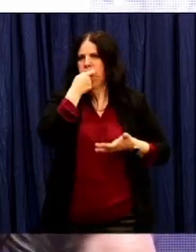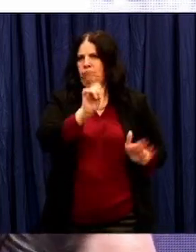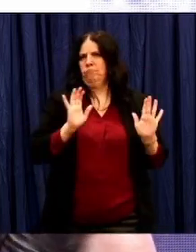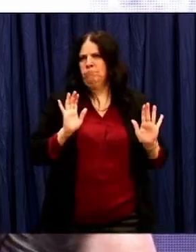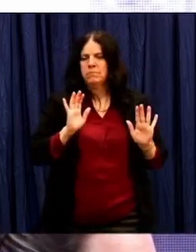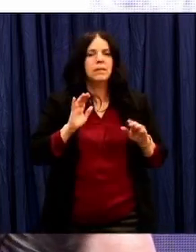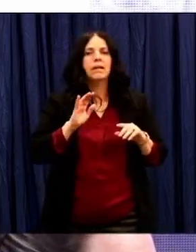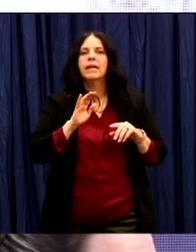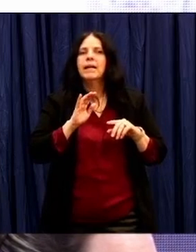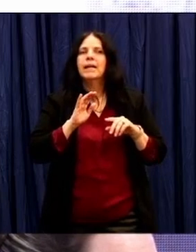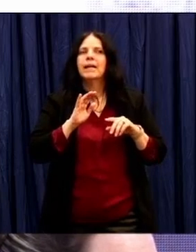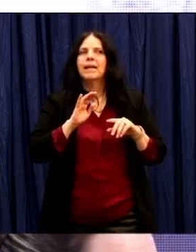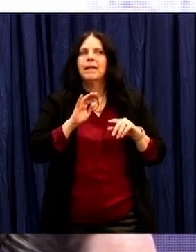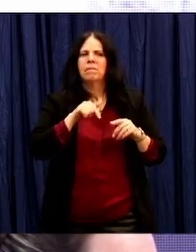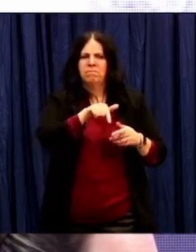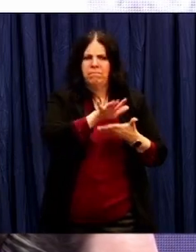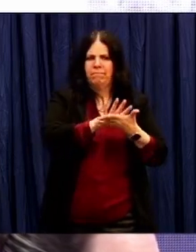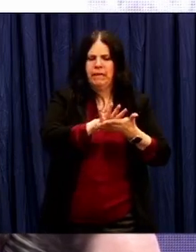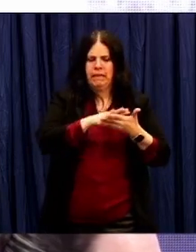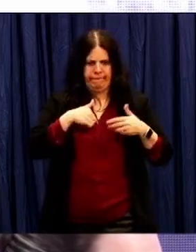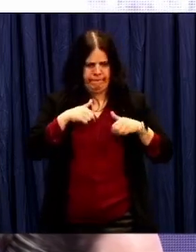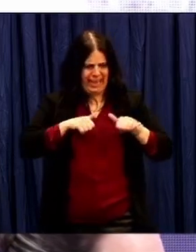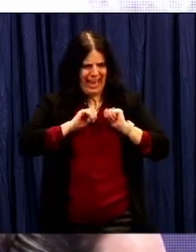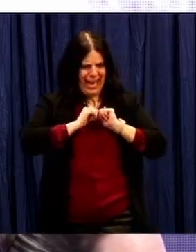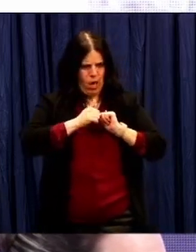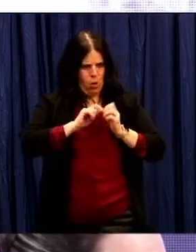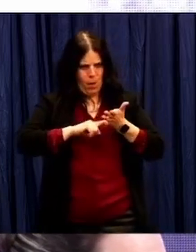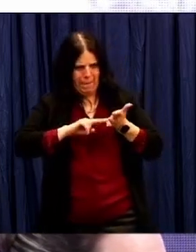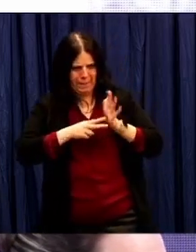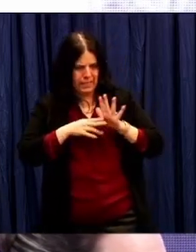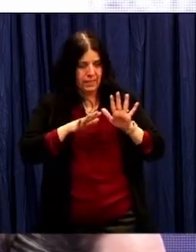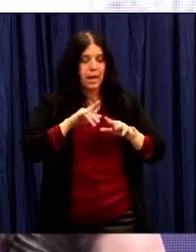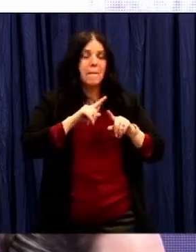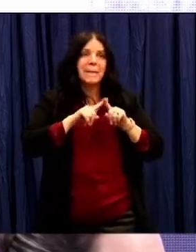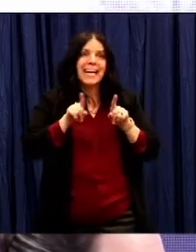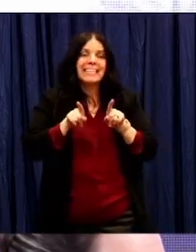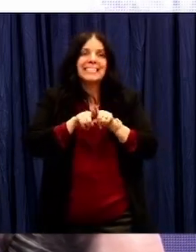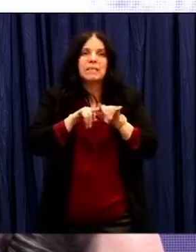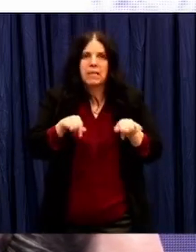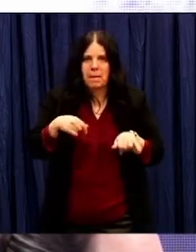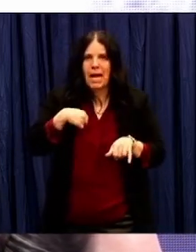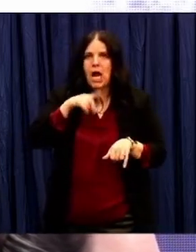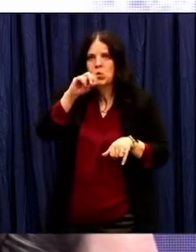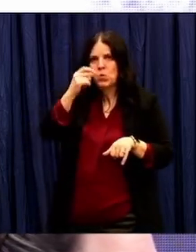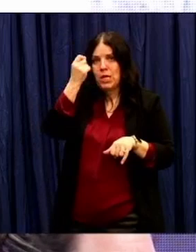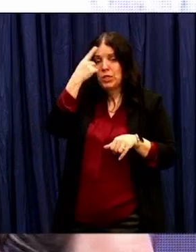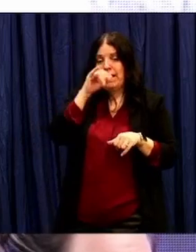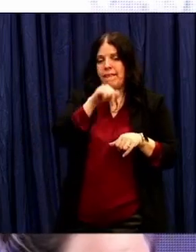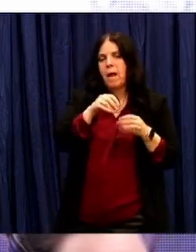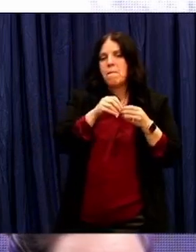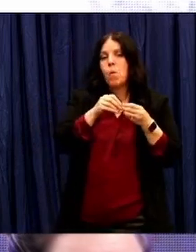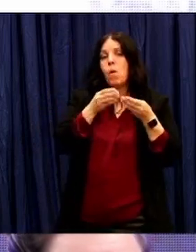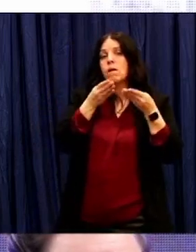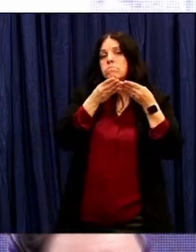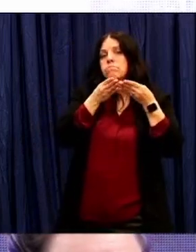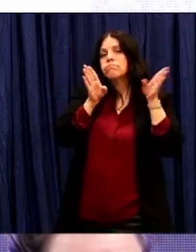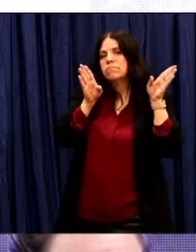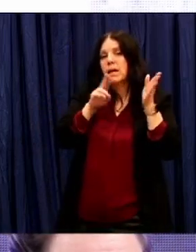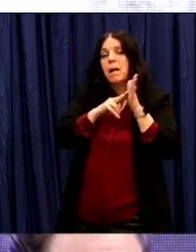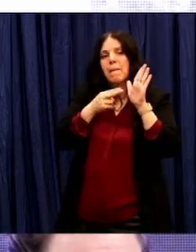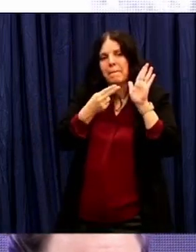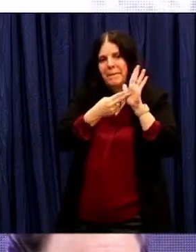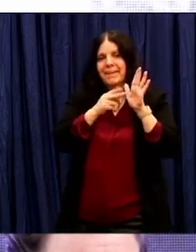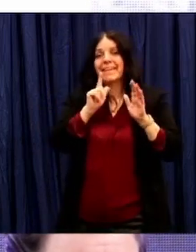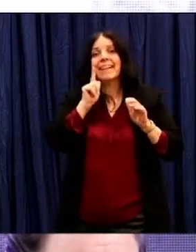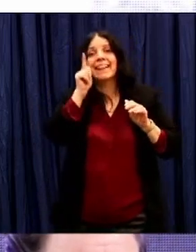do also at the same time see how there would definitely be value in leaving it a bit more open to ensure that future technologies are taken into consideration